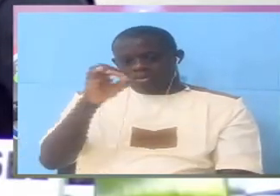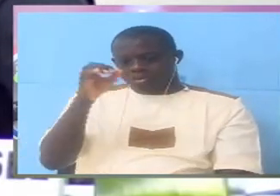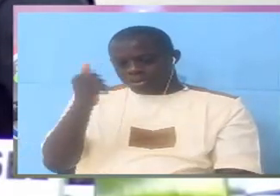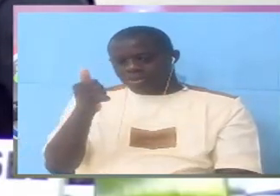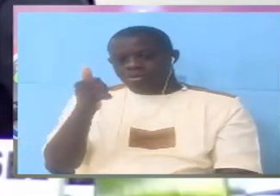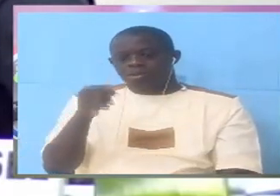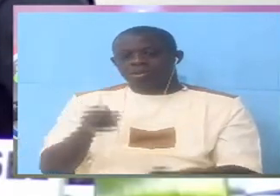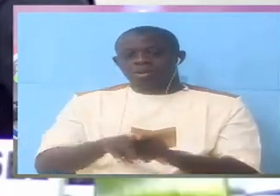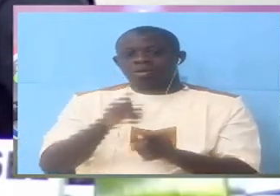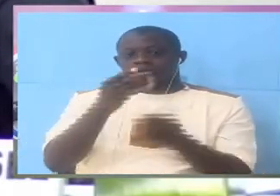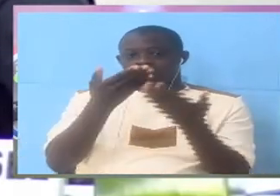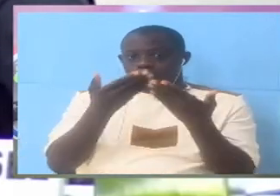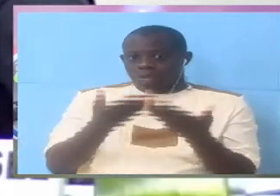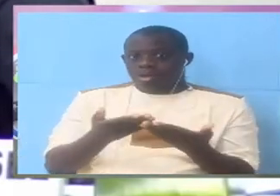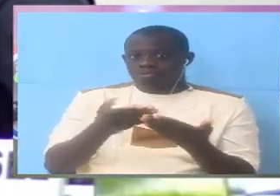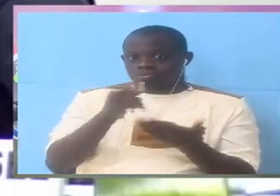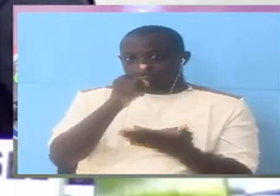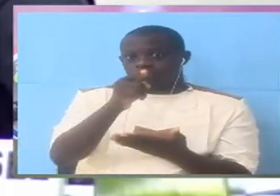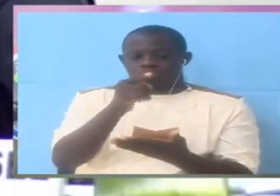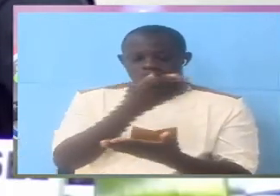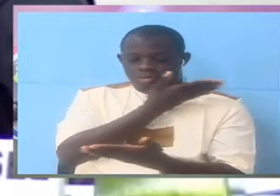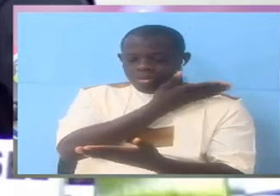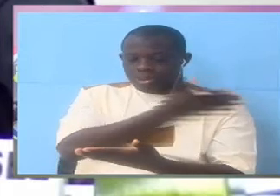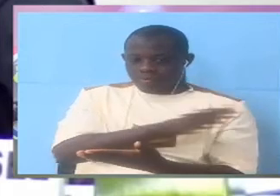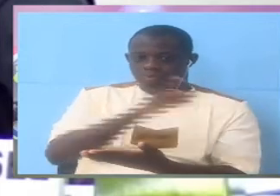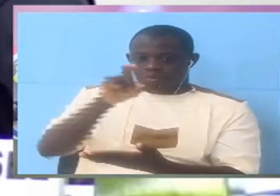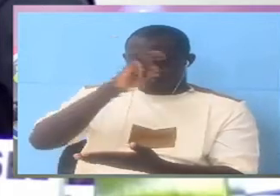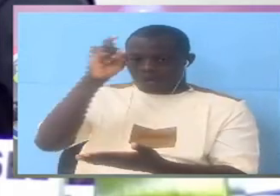You were already out of the service.